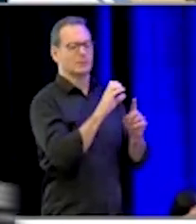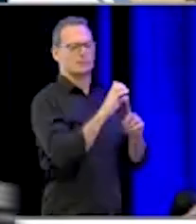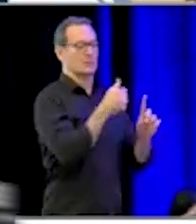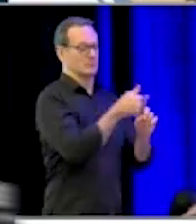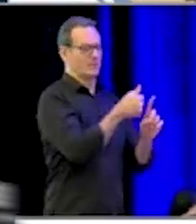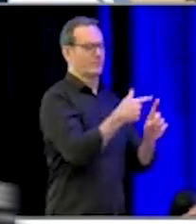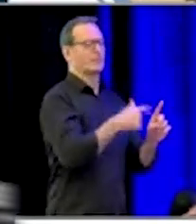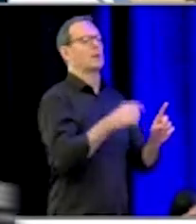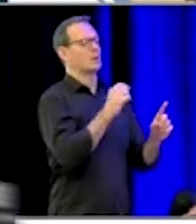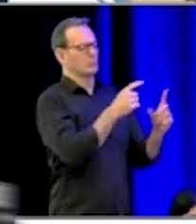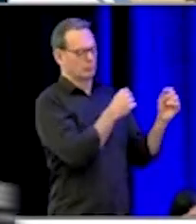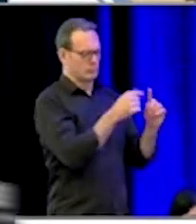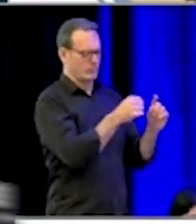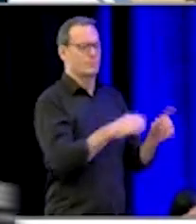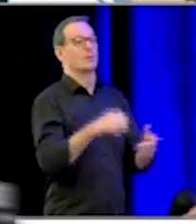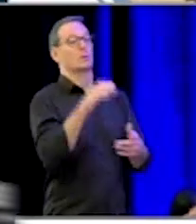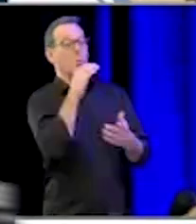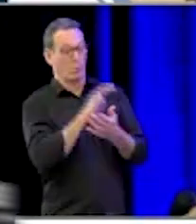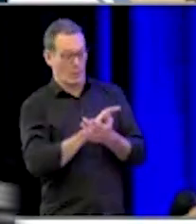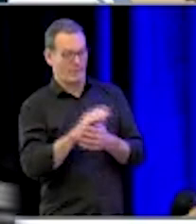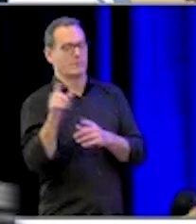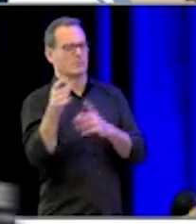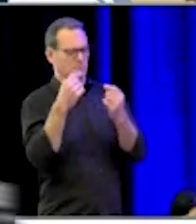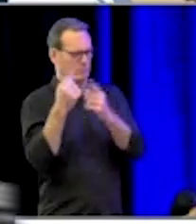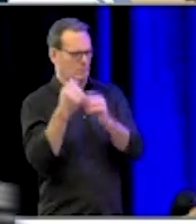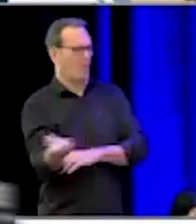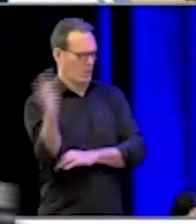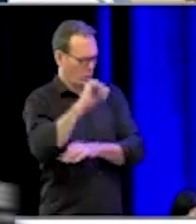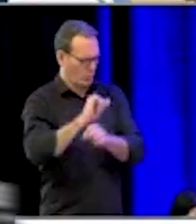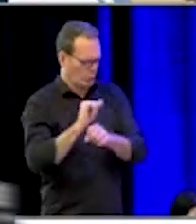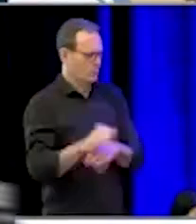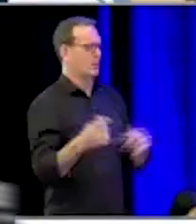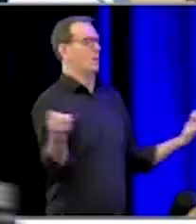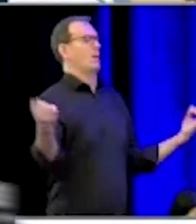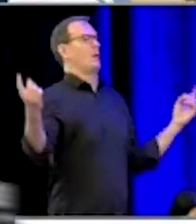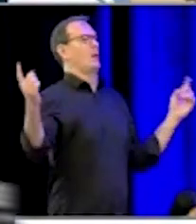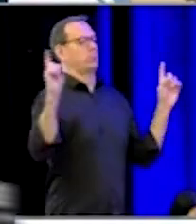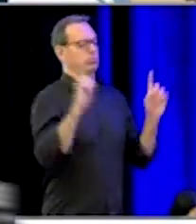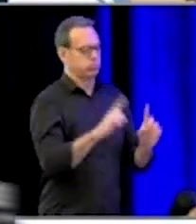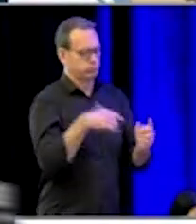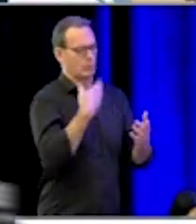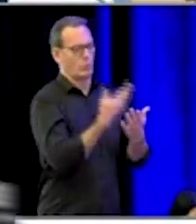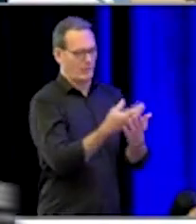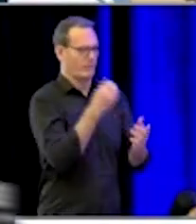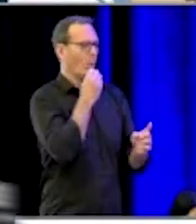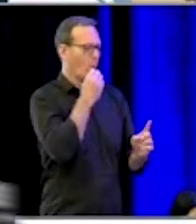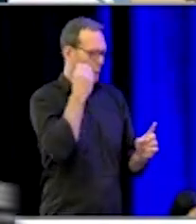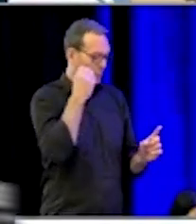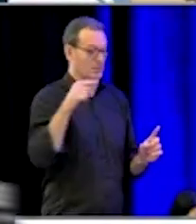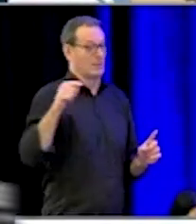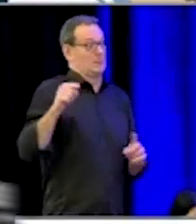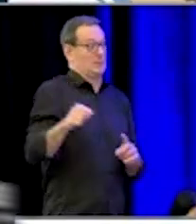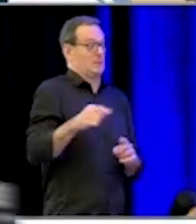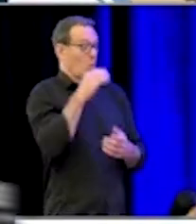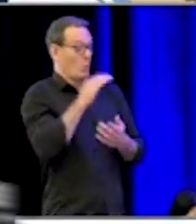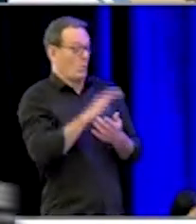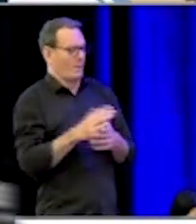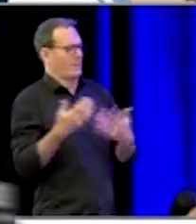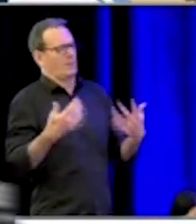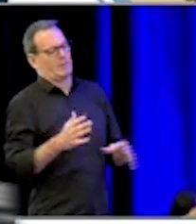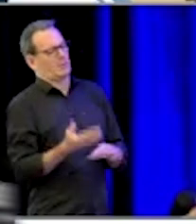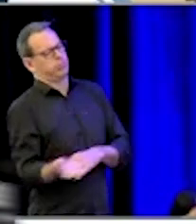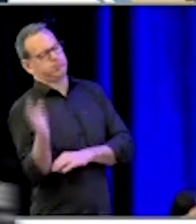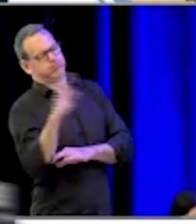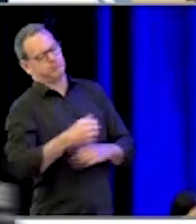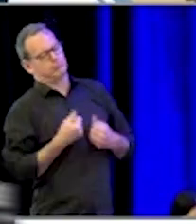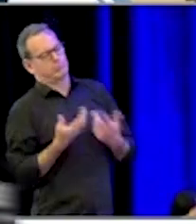And after coming home and preparing dinner together and putting their six-year-old to sleep, she would read to him so that